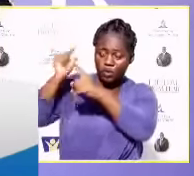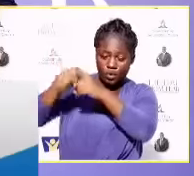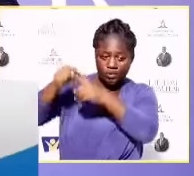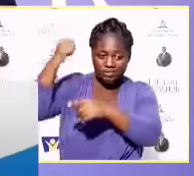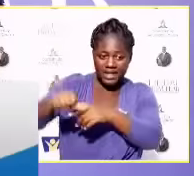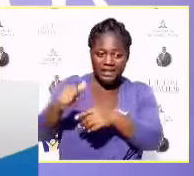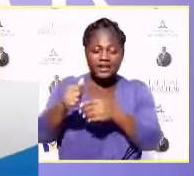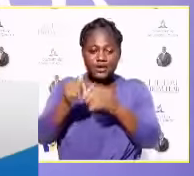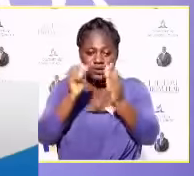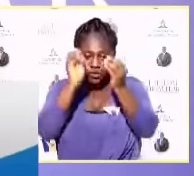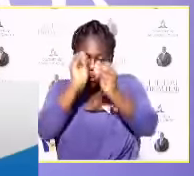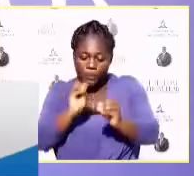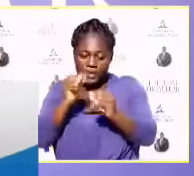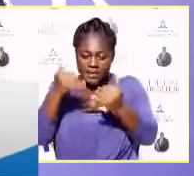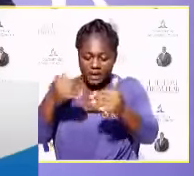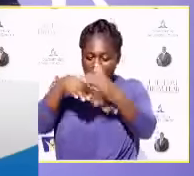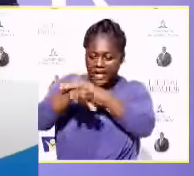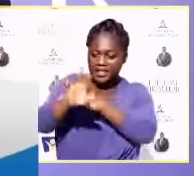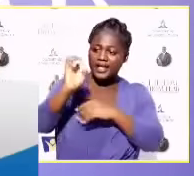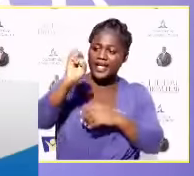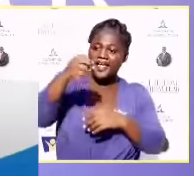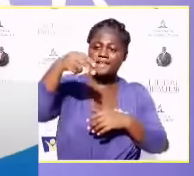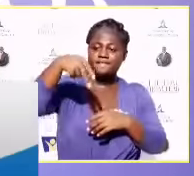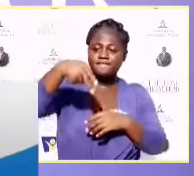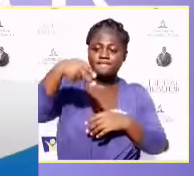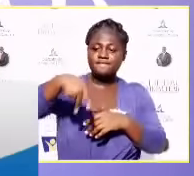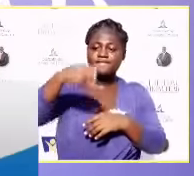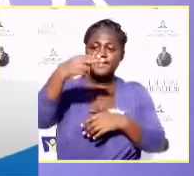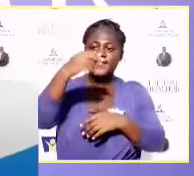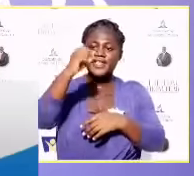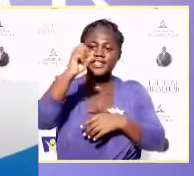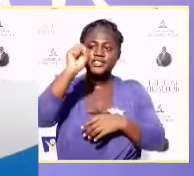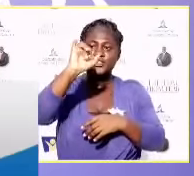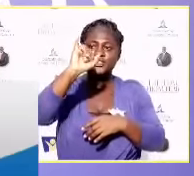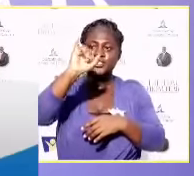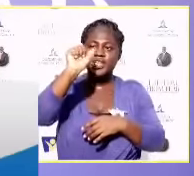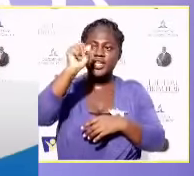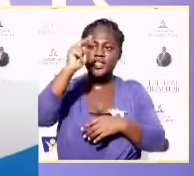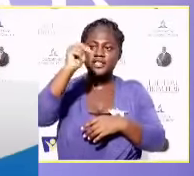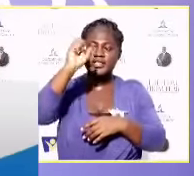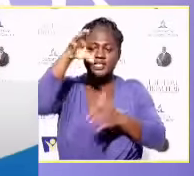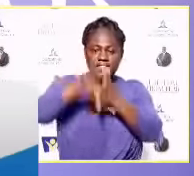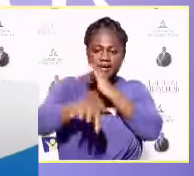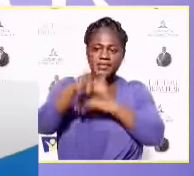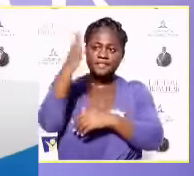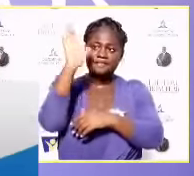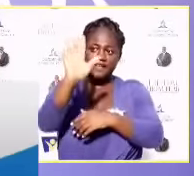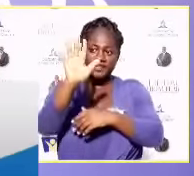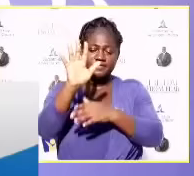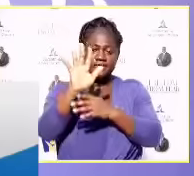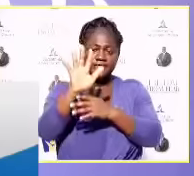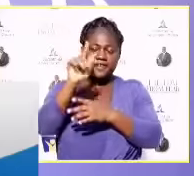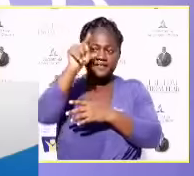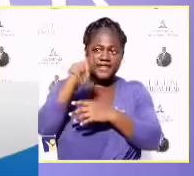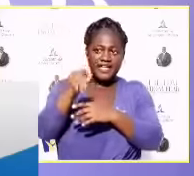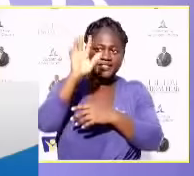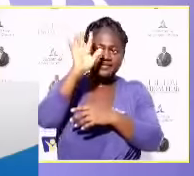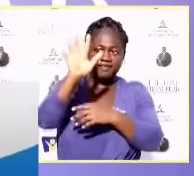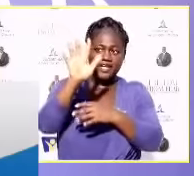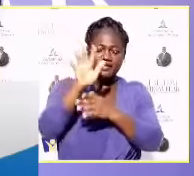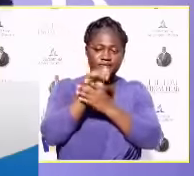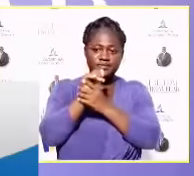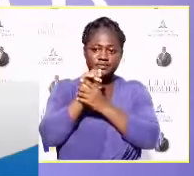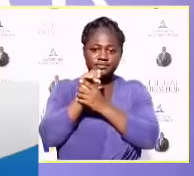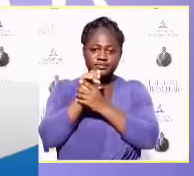Go to Ephesians chapter 5. Ephesians 5, quickly. We read verse 5.